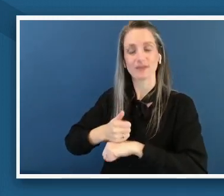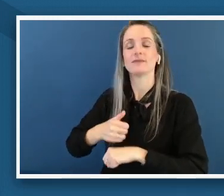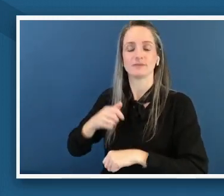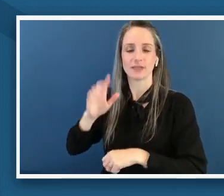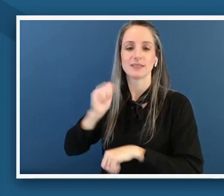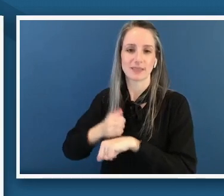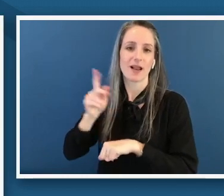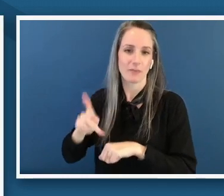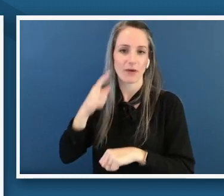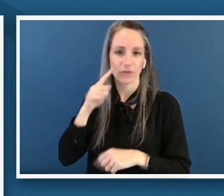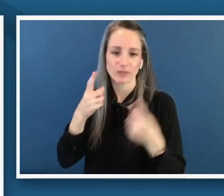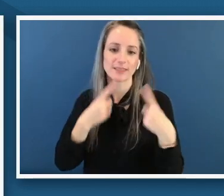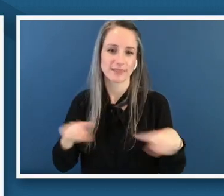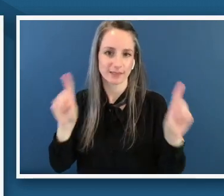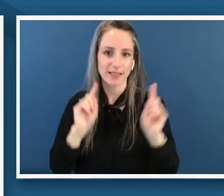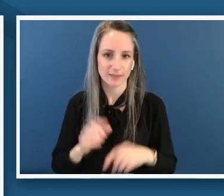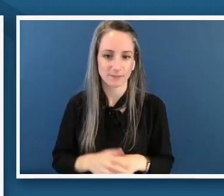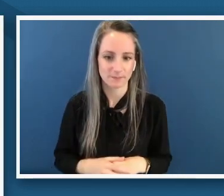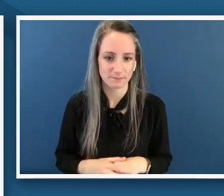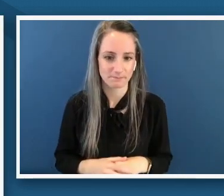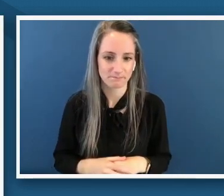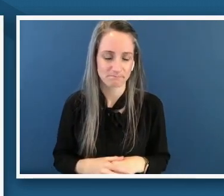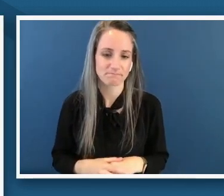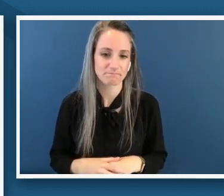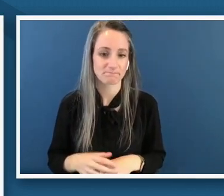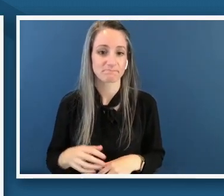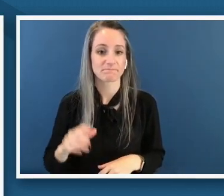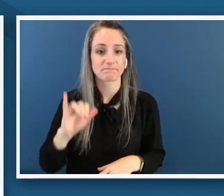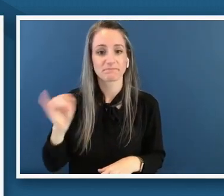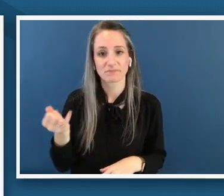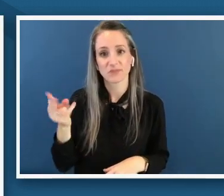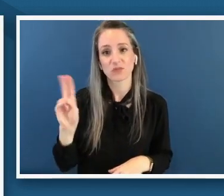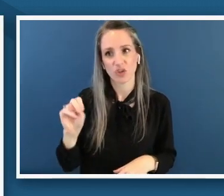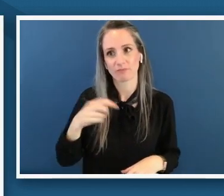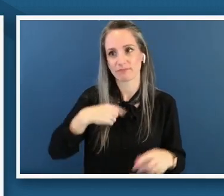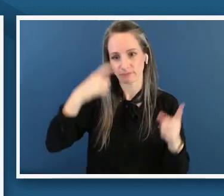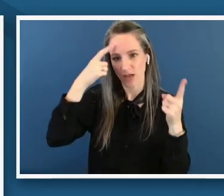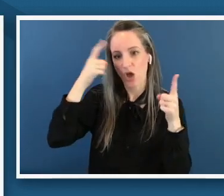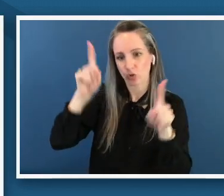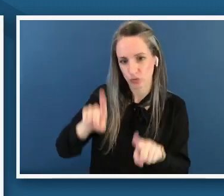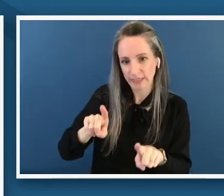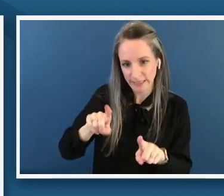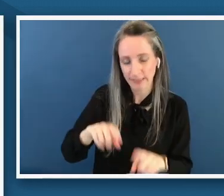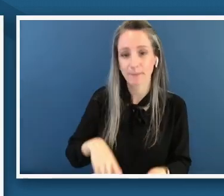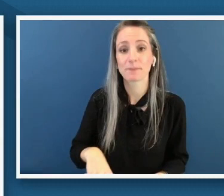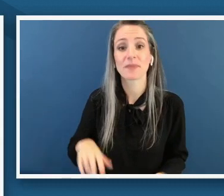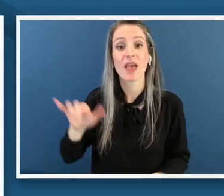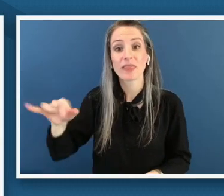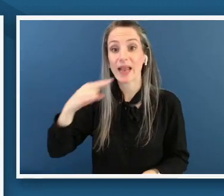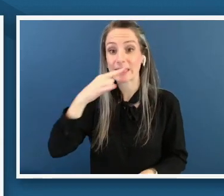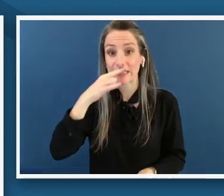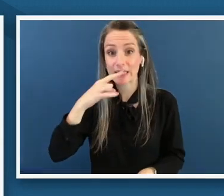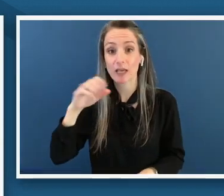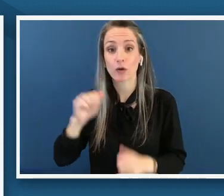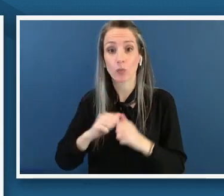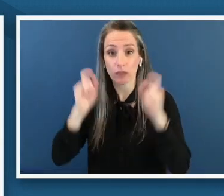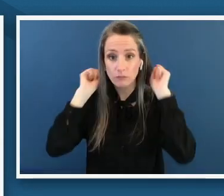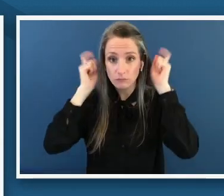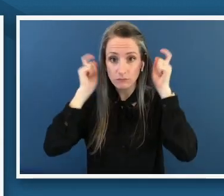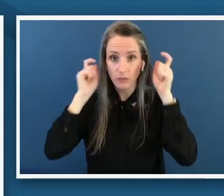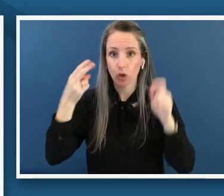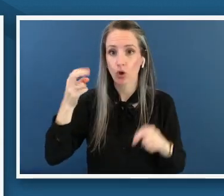Man, I couldn't agree more. And that kid coming in with a hoodie, putting their head down and throwing it